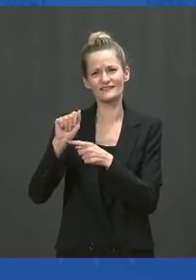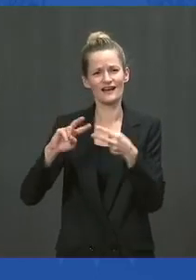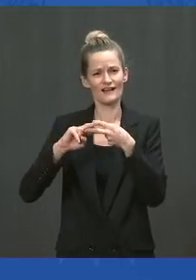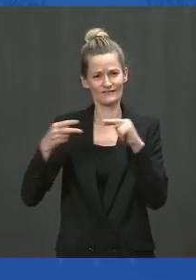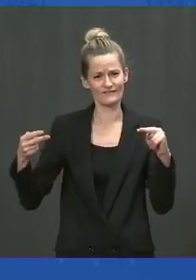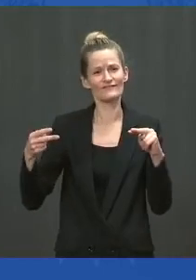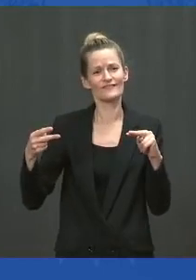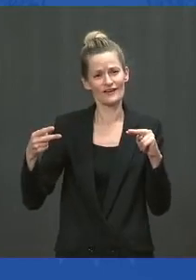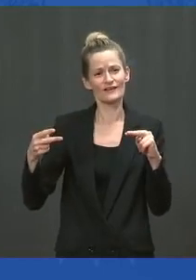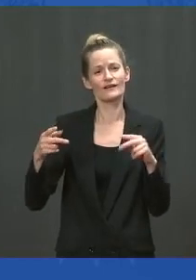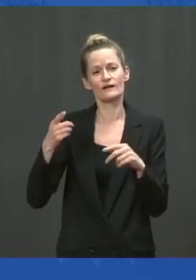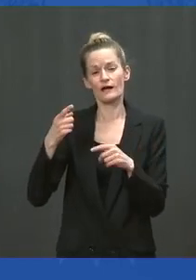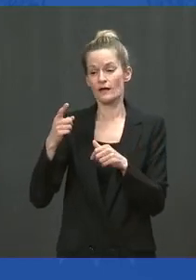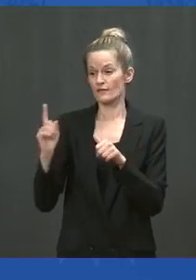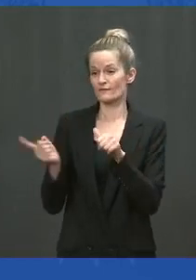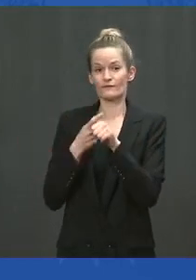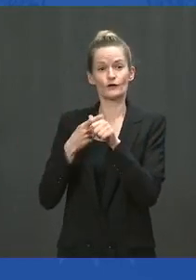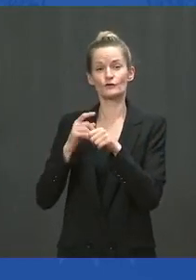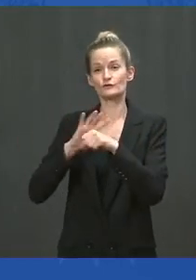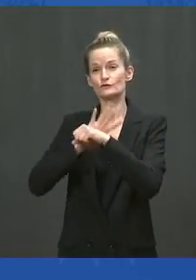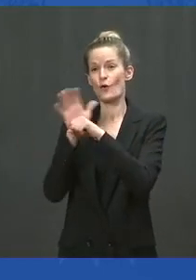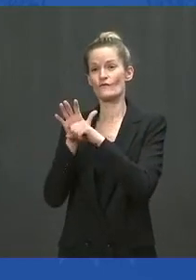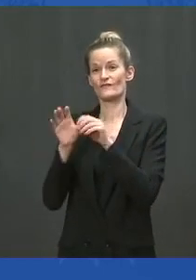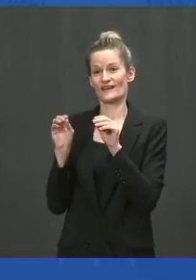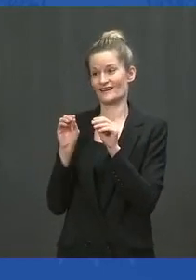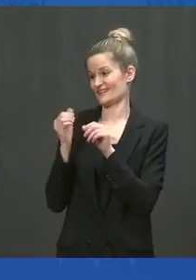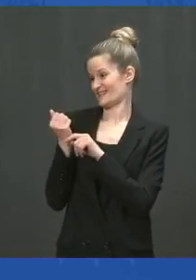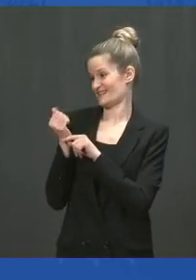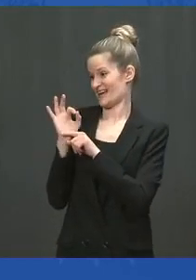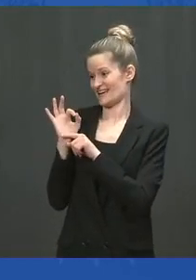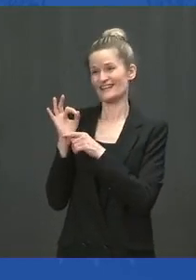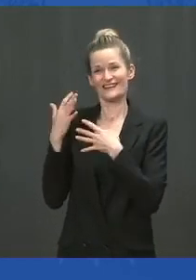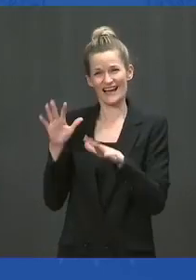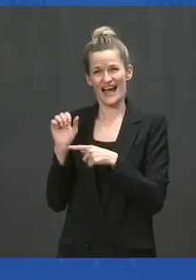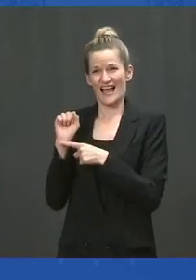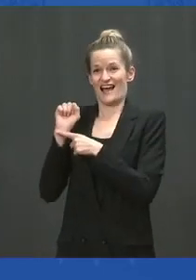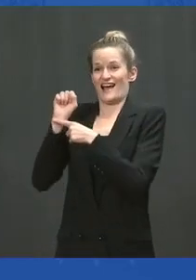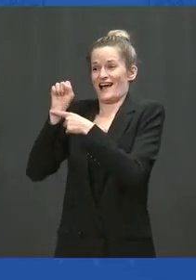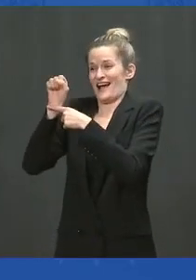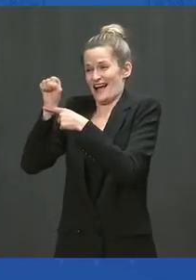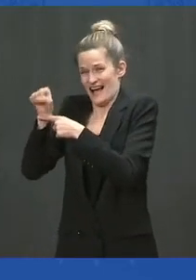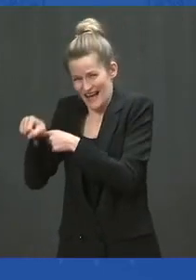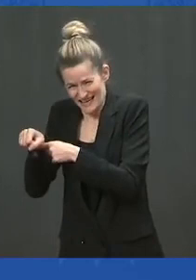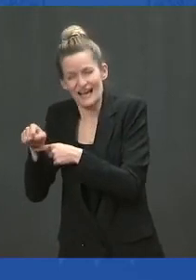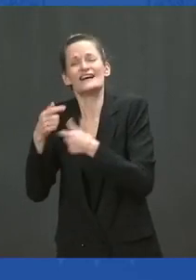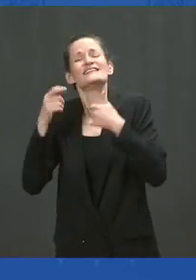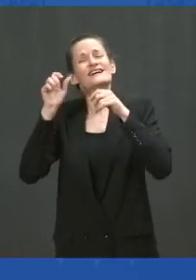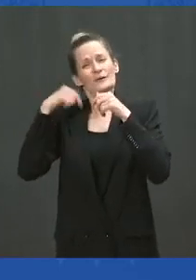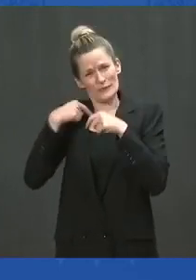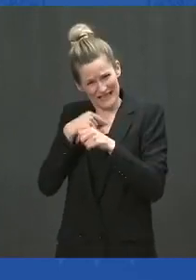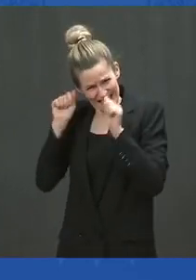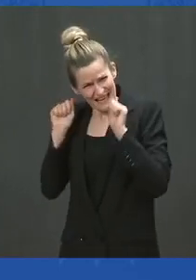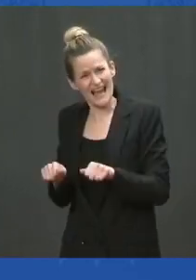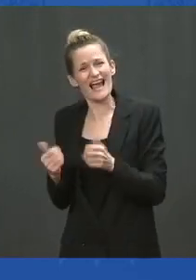this. So wear a mask where recommended. Get vaccinated today.